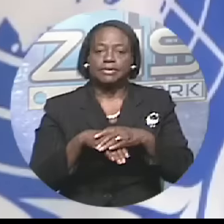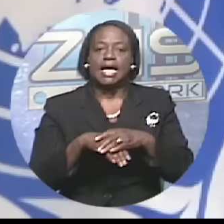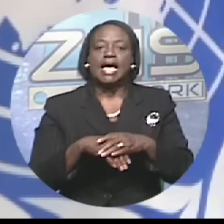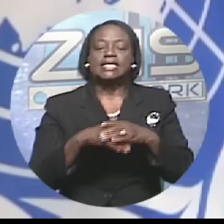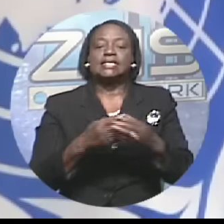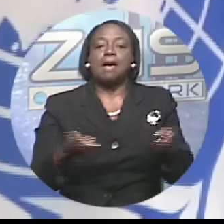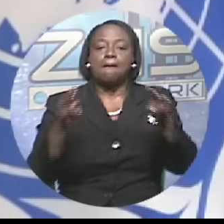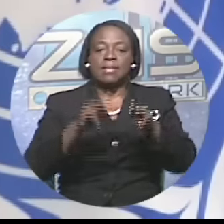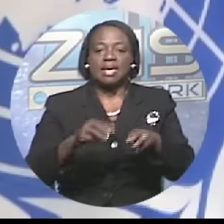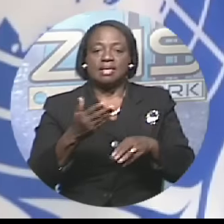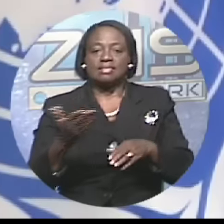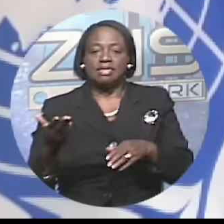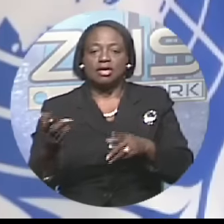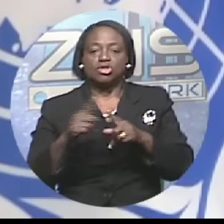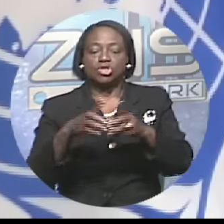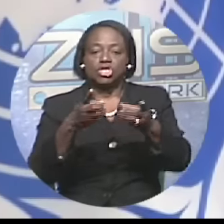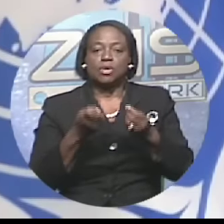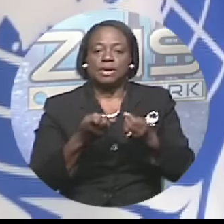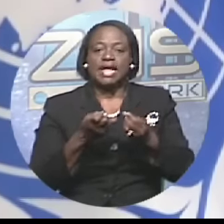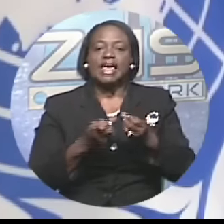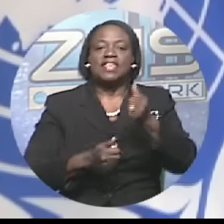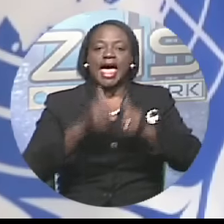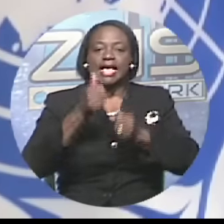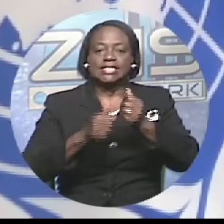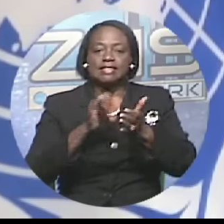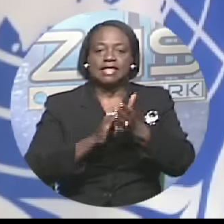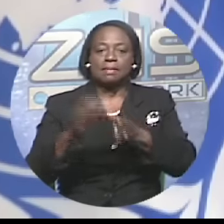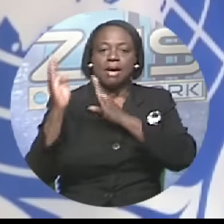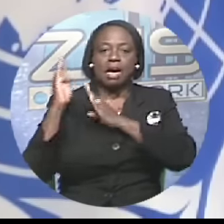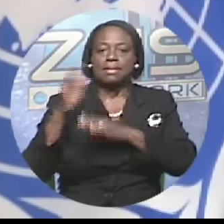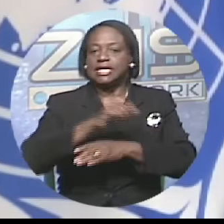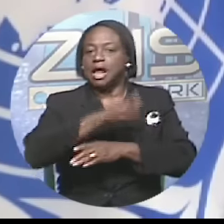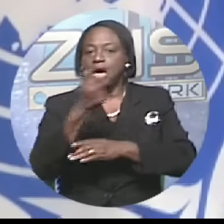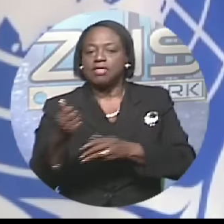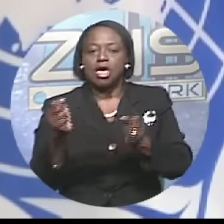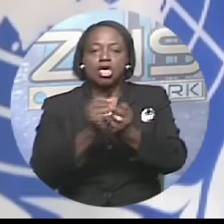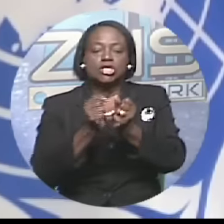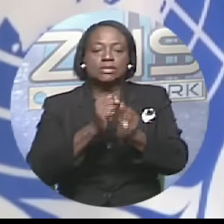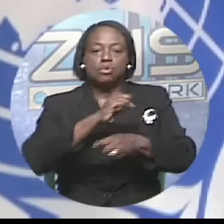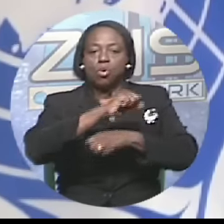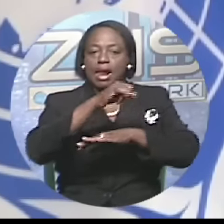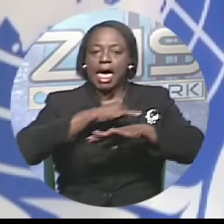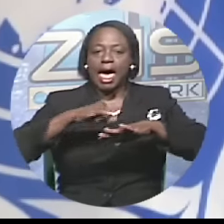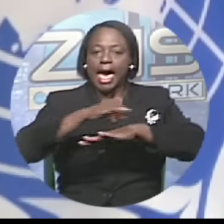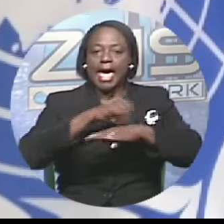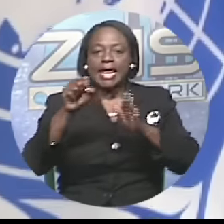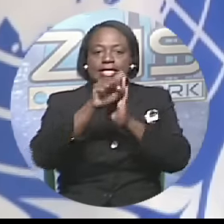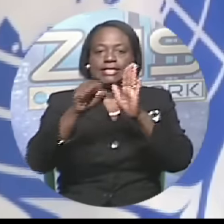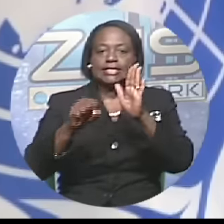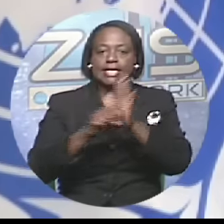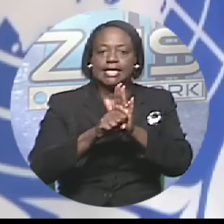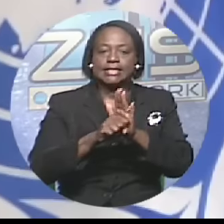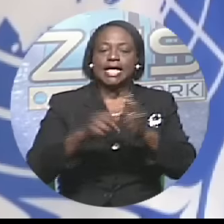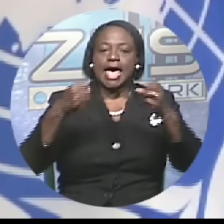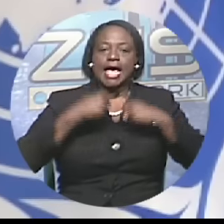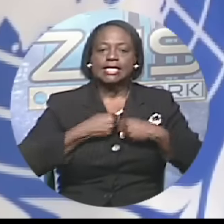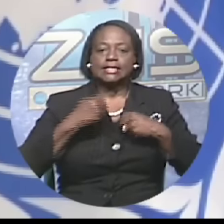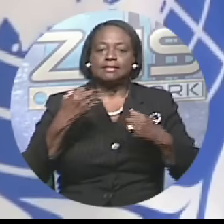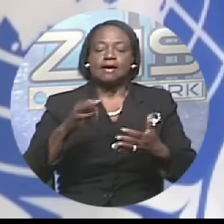in determining the access that the Bahamas and other small island development states have to financial